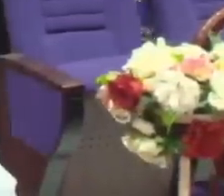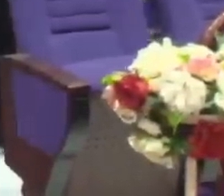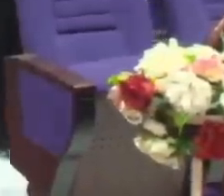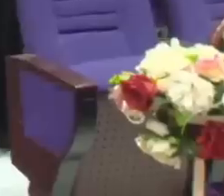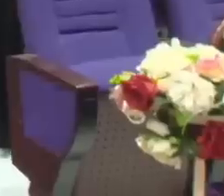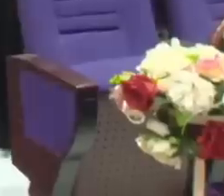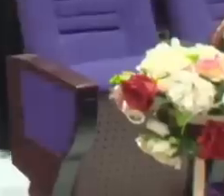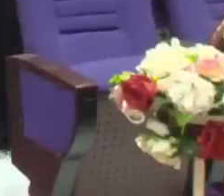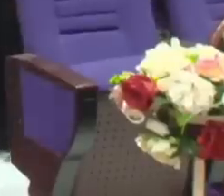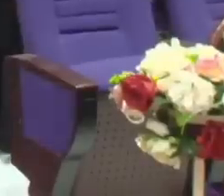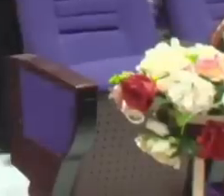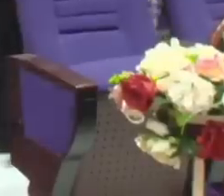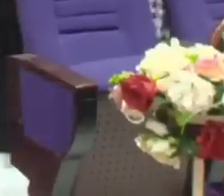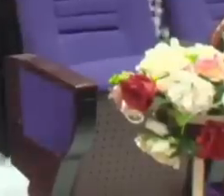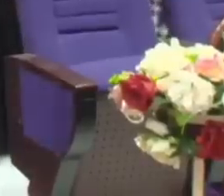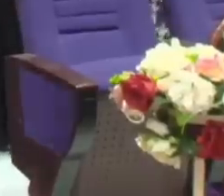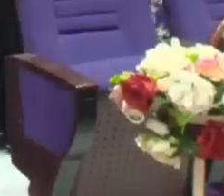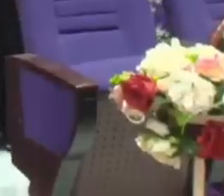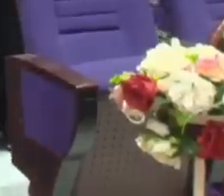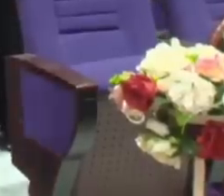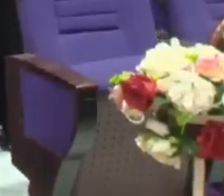Glory be to